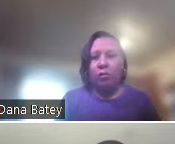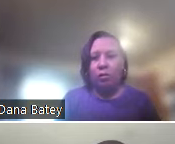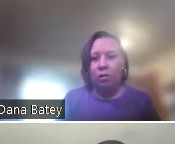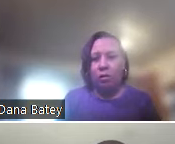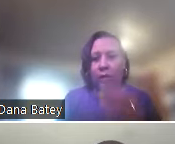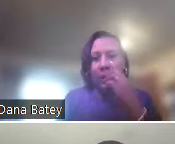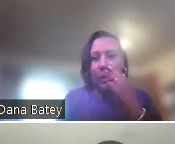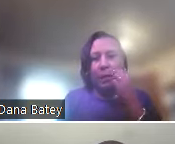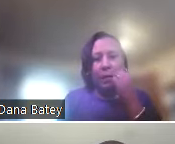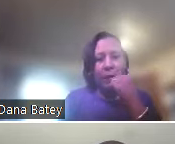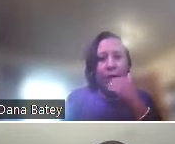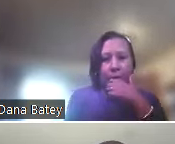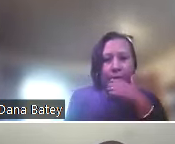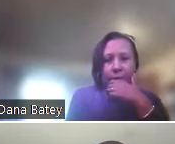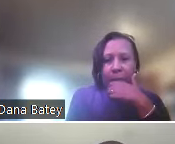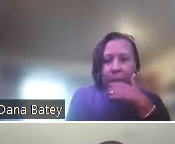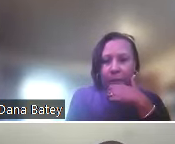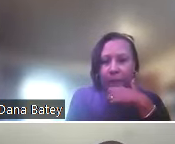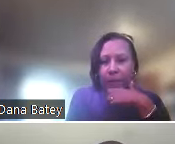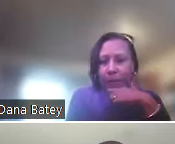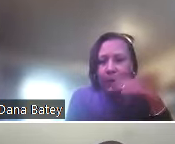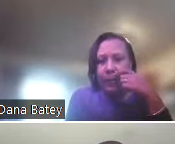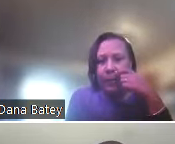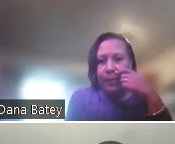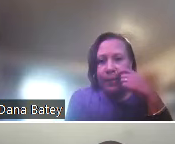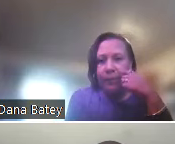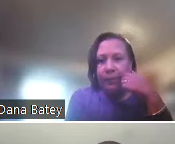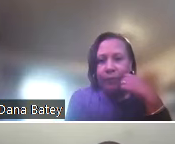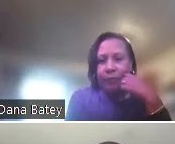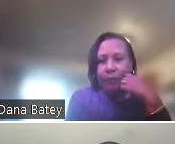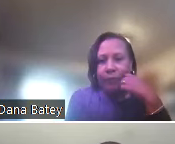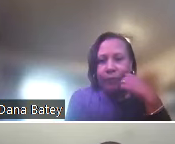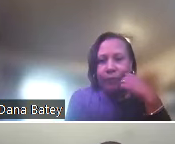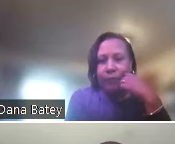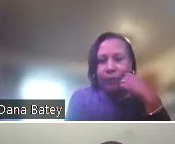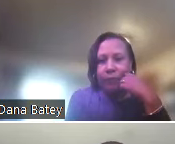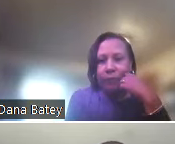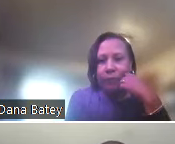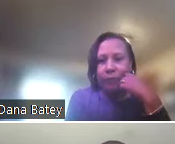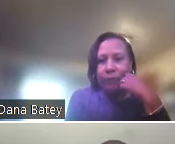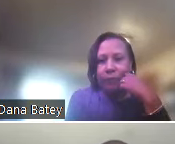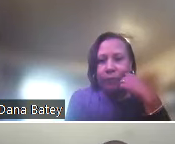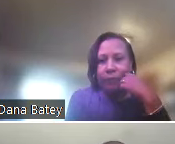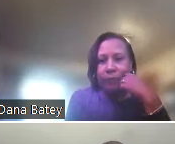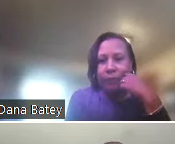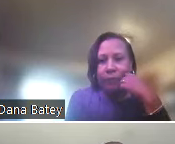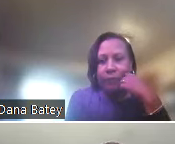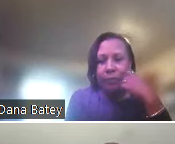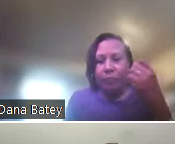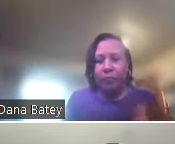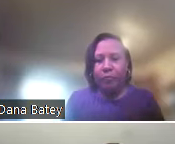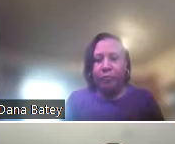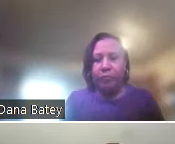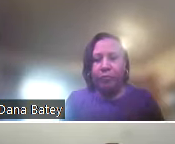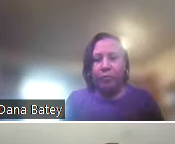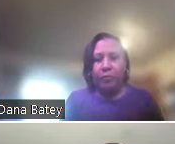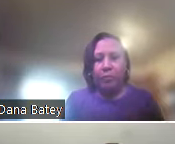in Colorado to say, how does the data inform the work that we want to do? Next slide, please.